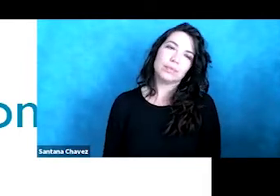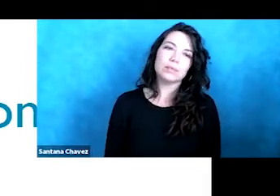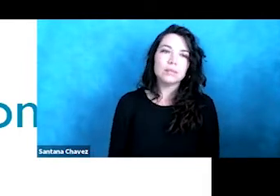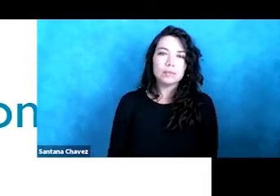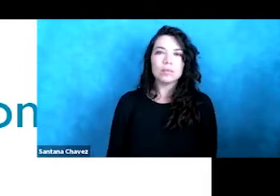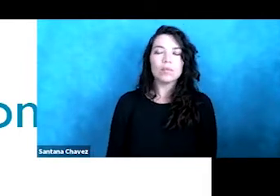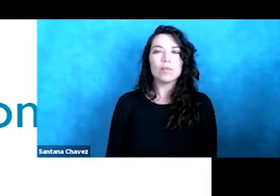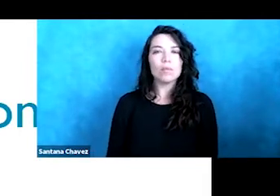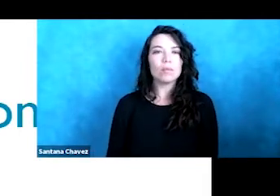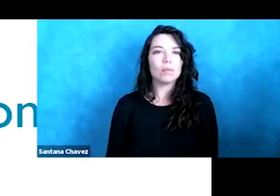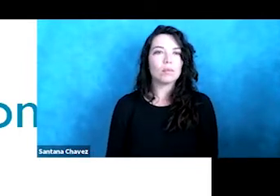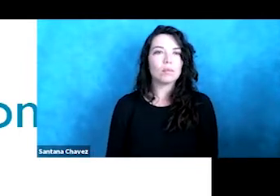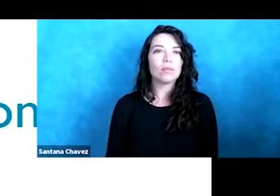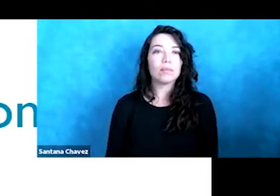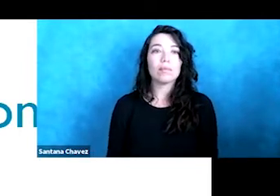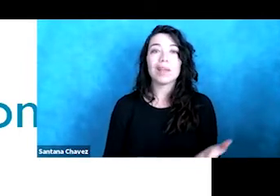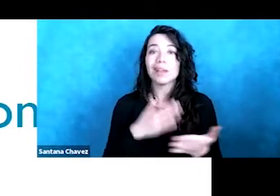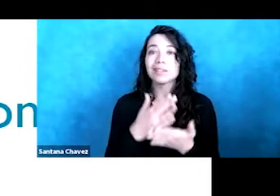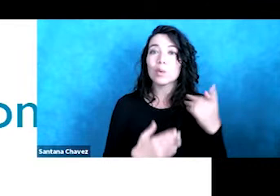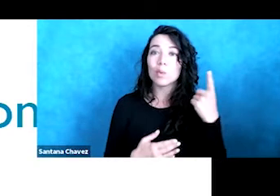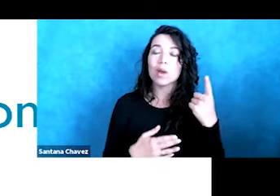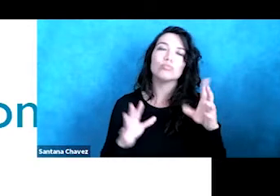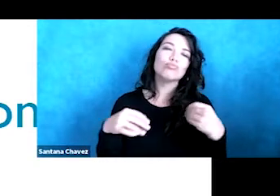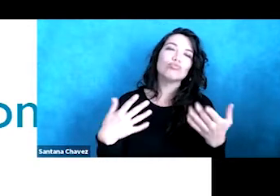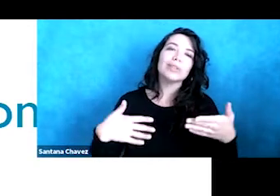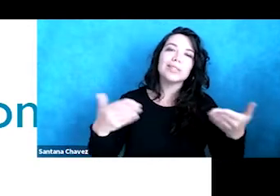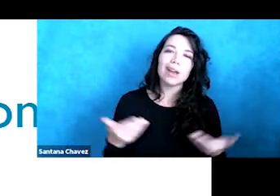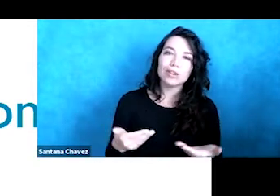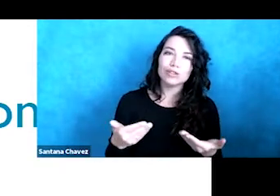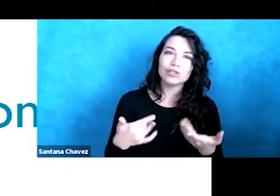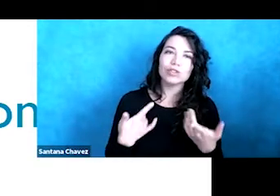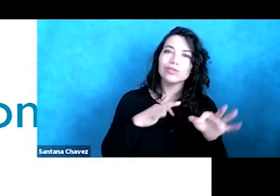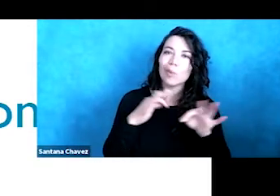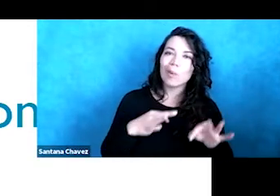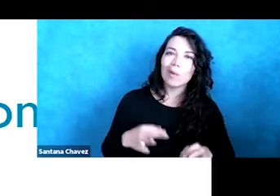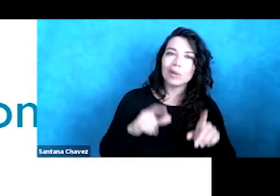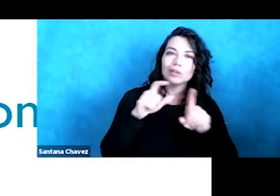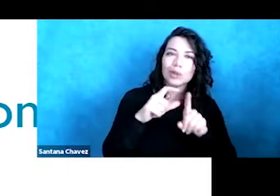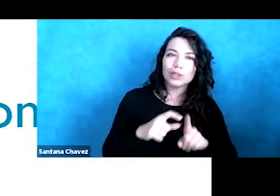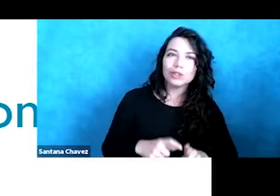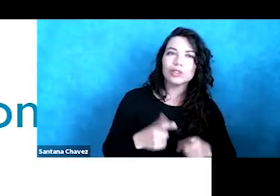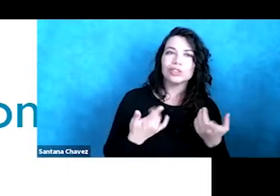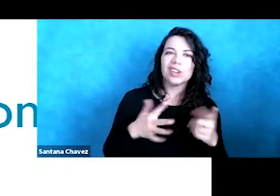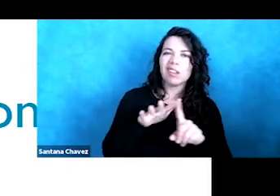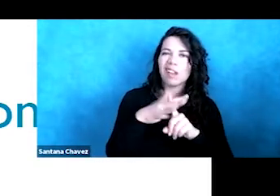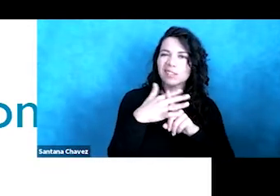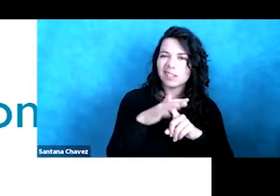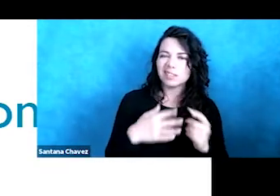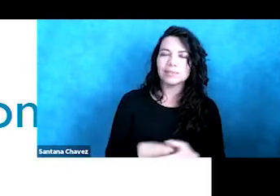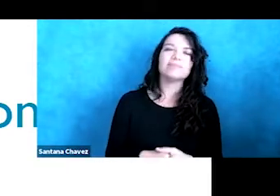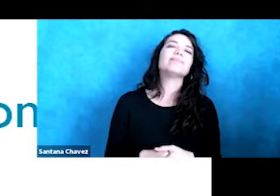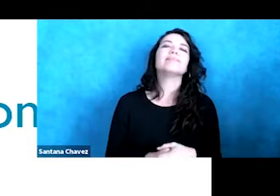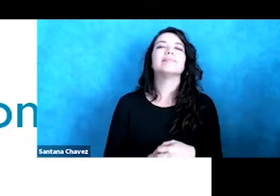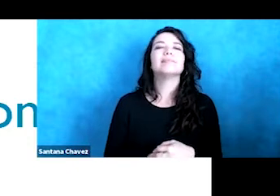Section 1 provides an introduction to MHPSS terminology, the definitions, and contextualization. In the